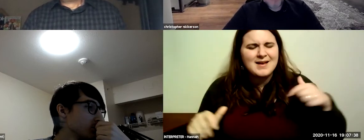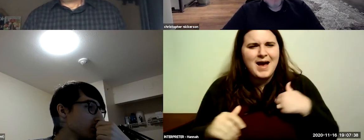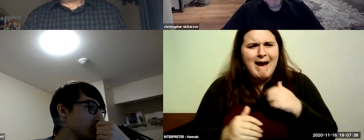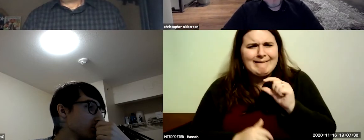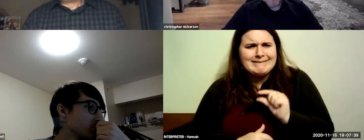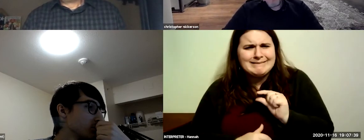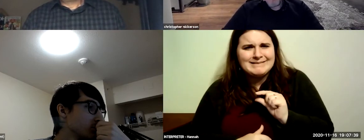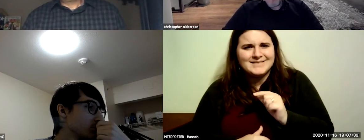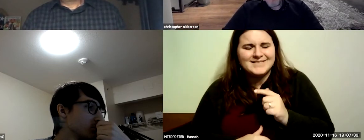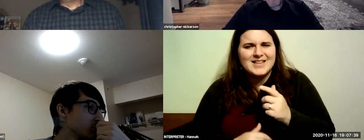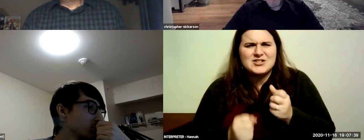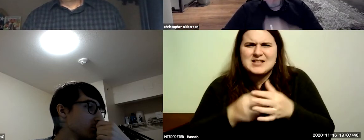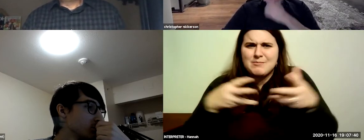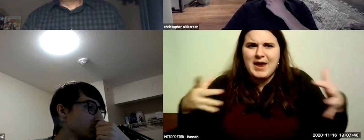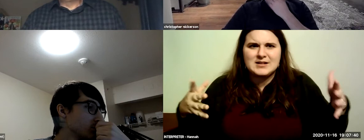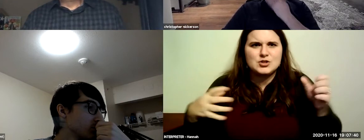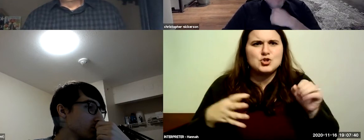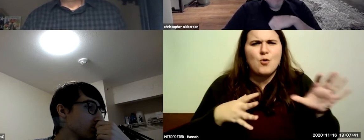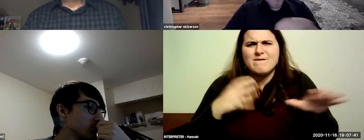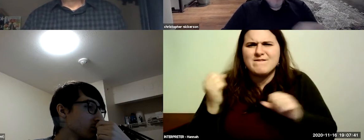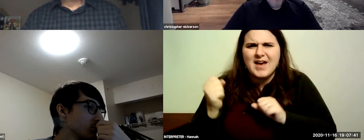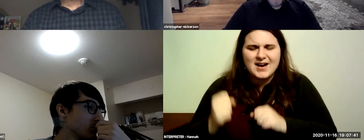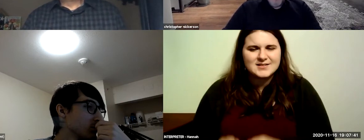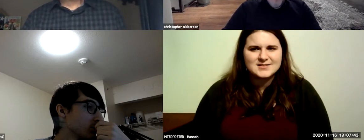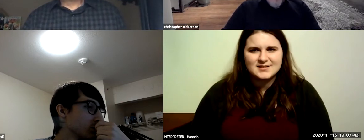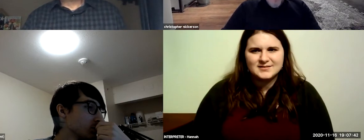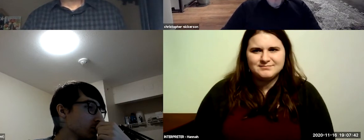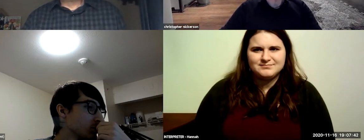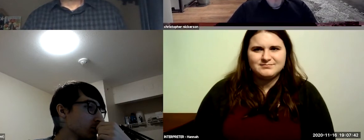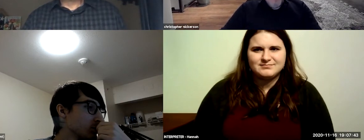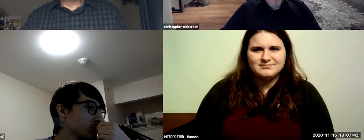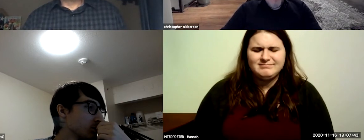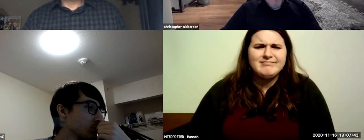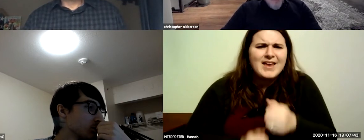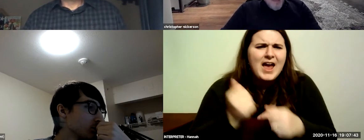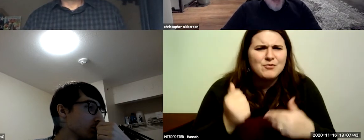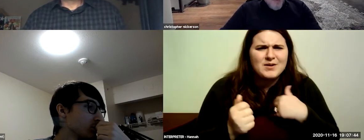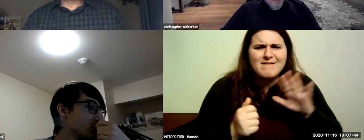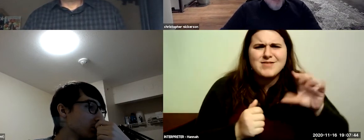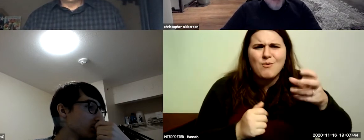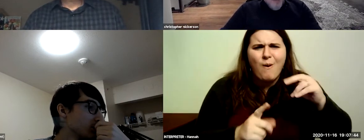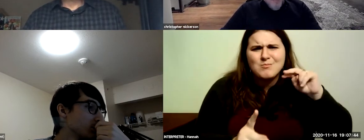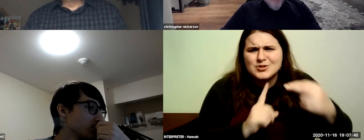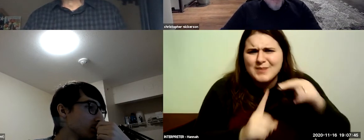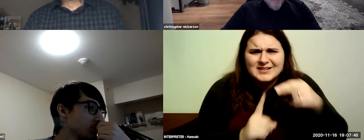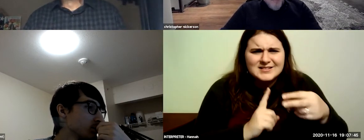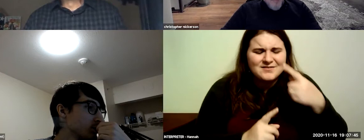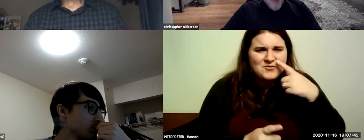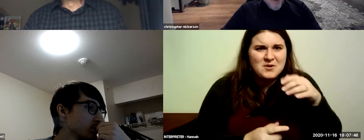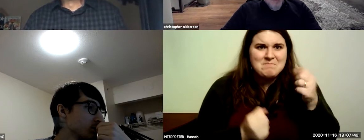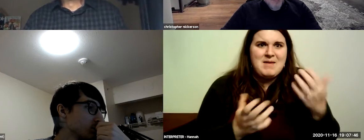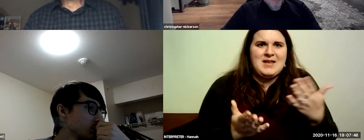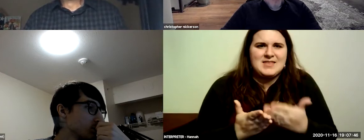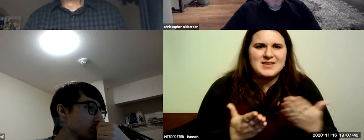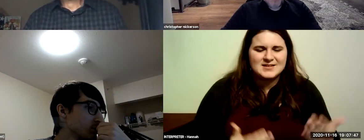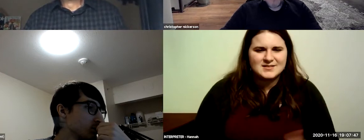so rapidly. And everybody's posting and everybody's blogging and everybody's got their take and spin on it. And so there was like, you know, back